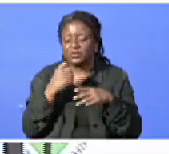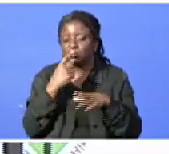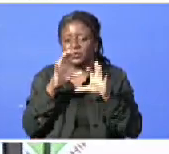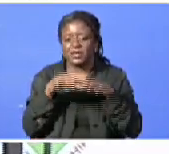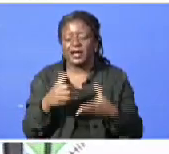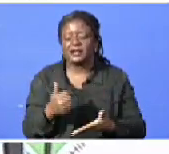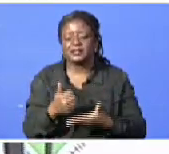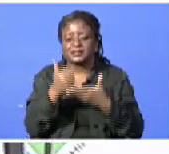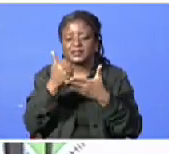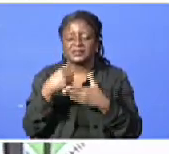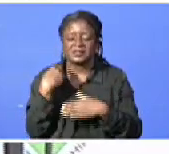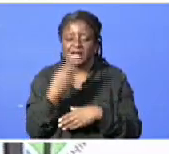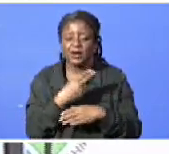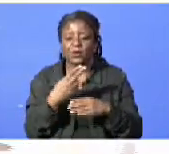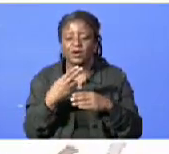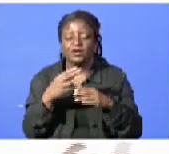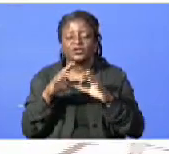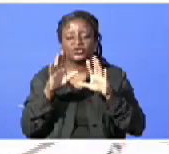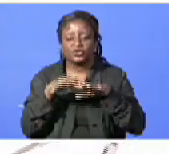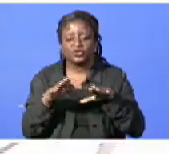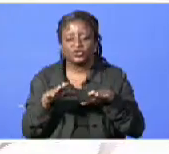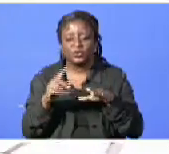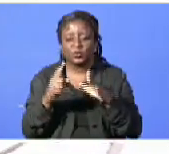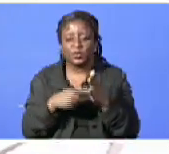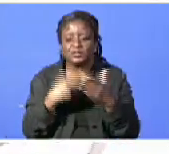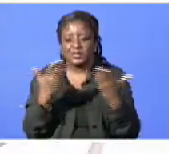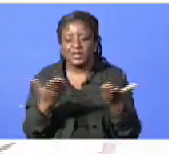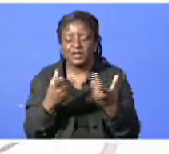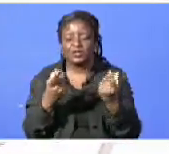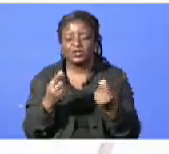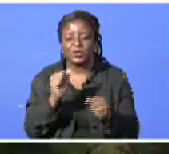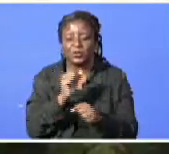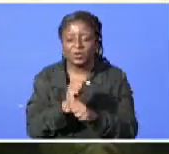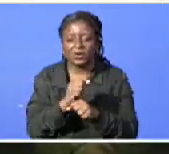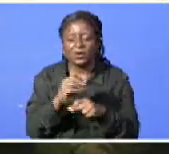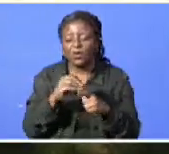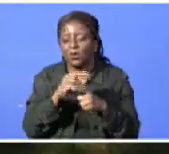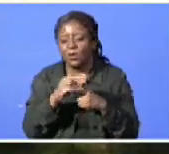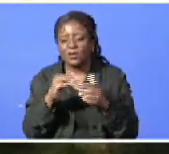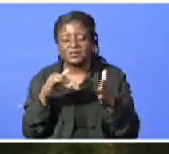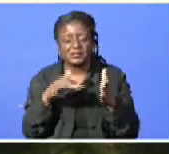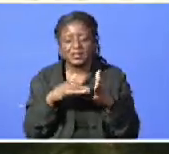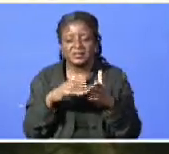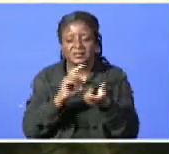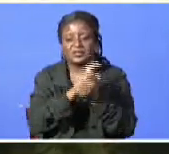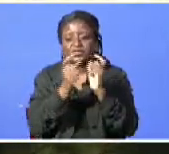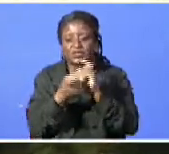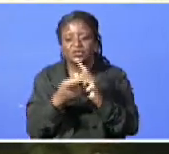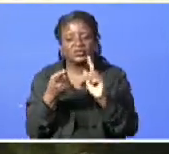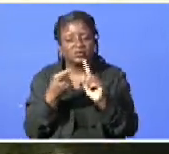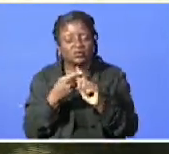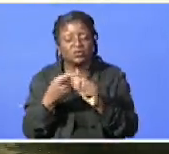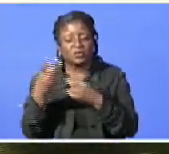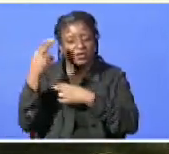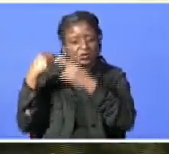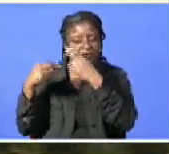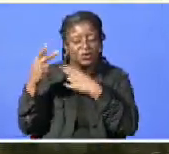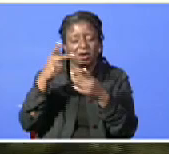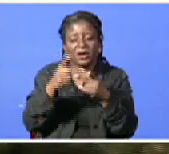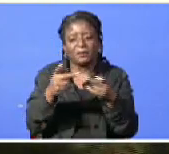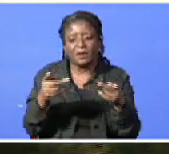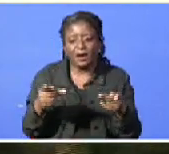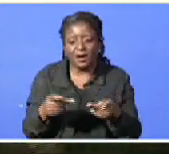any homework or studies. Area Member of Parliament Travis Robinson says the changes to the historic park represent a